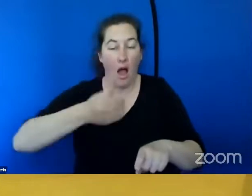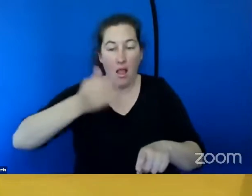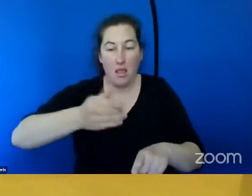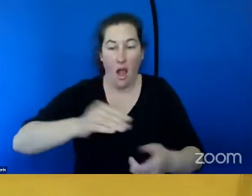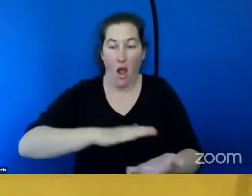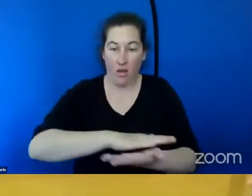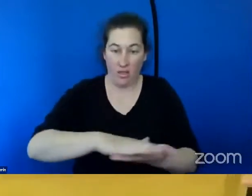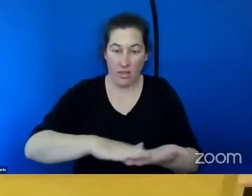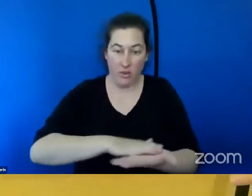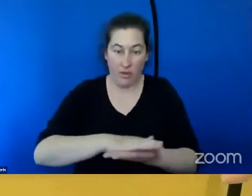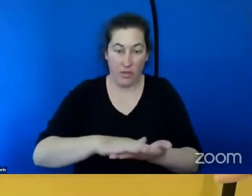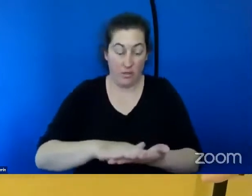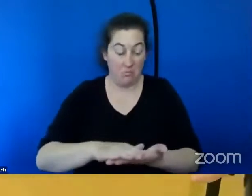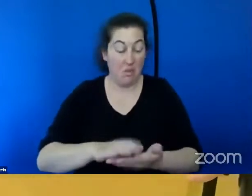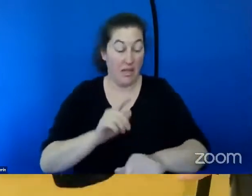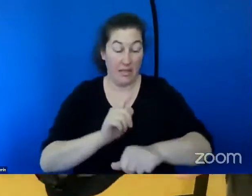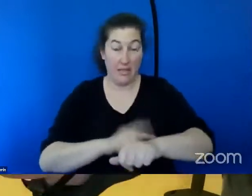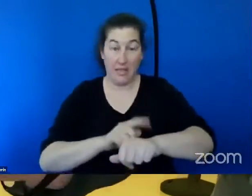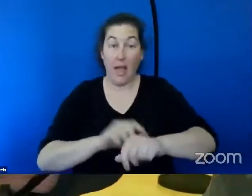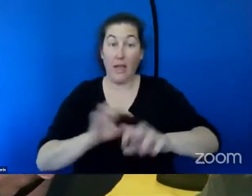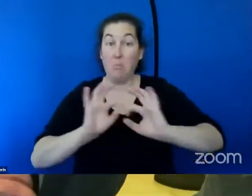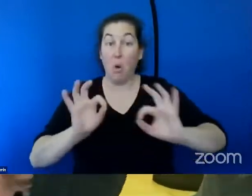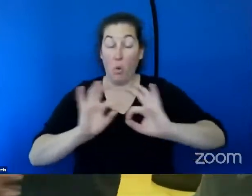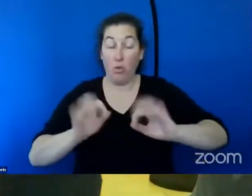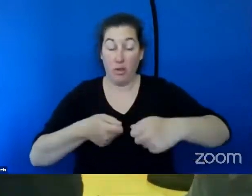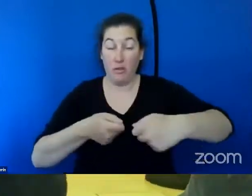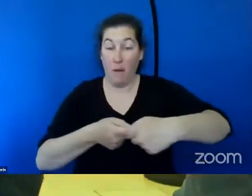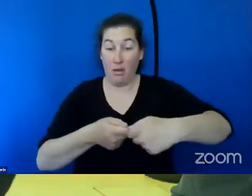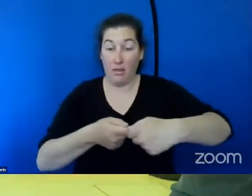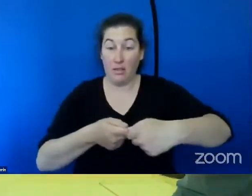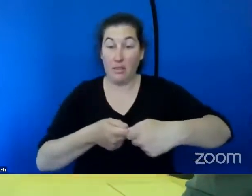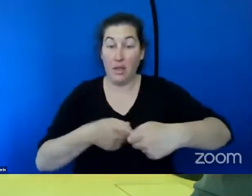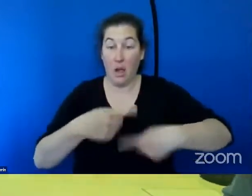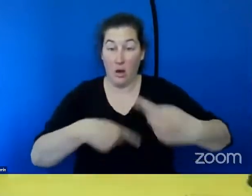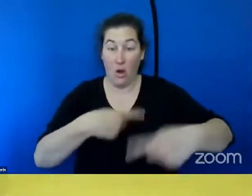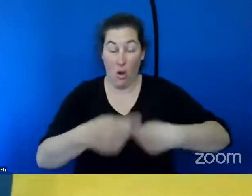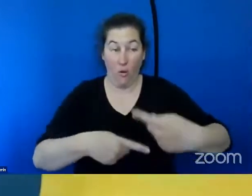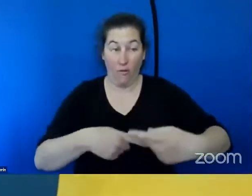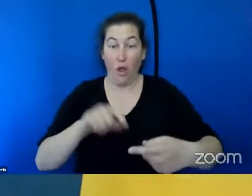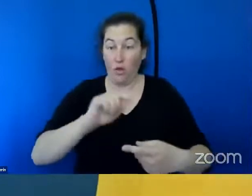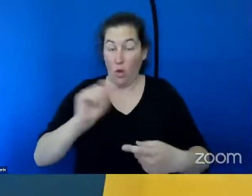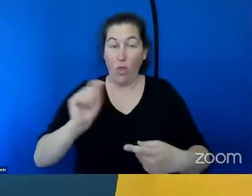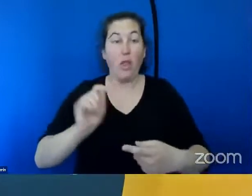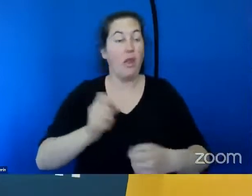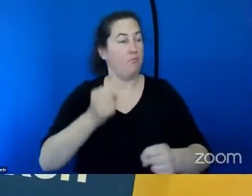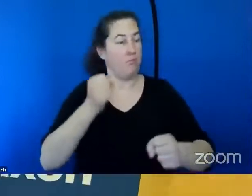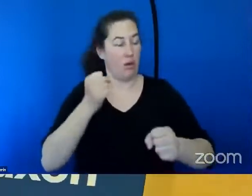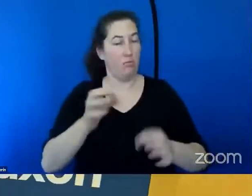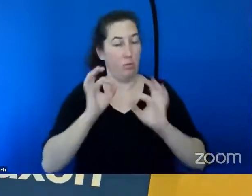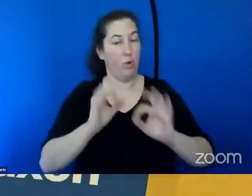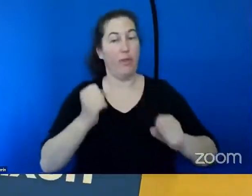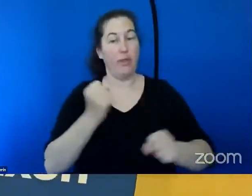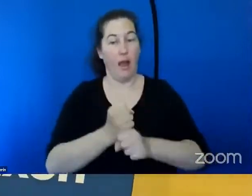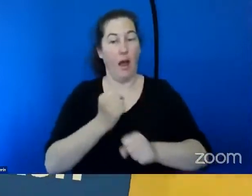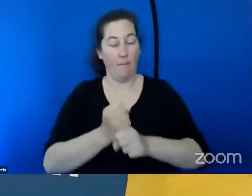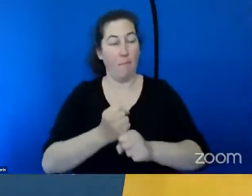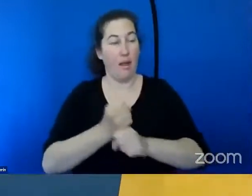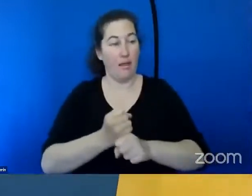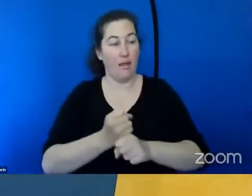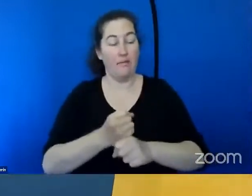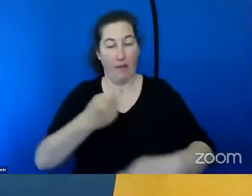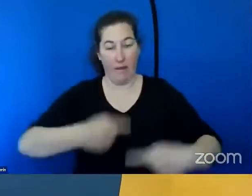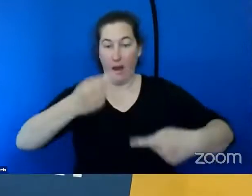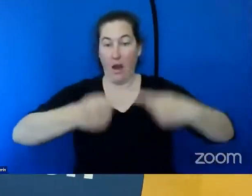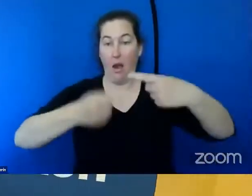but it's still on the table. So he has some skill also to turn the bricks. Now he has to push the object, the